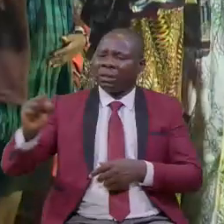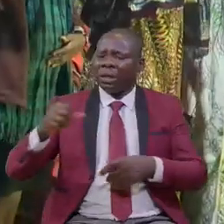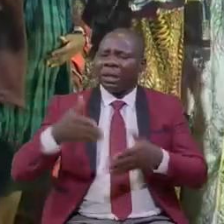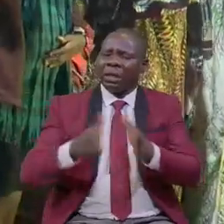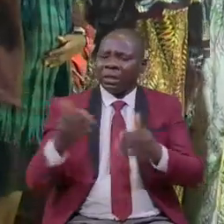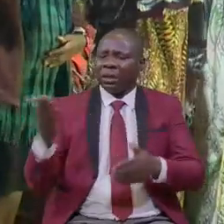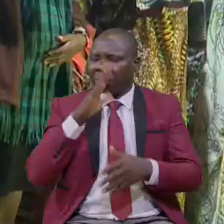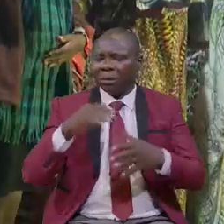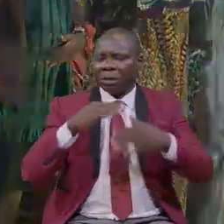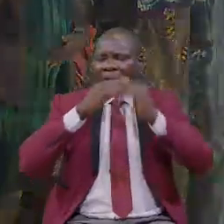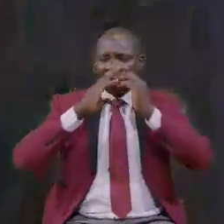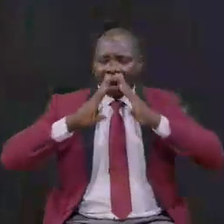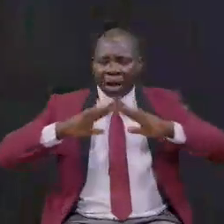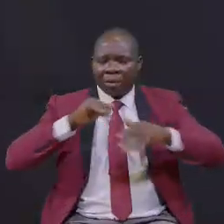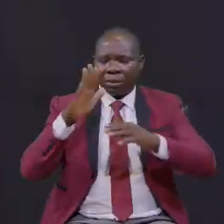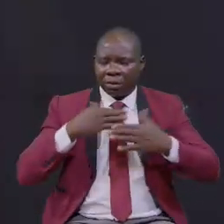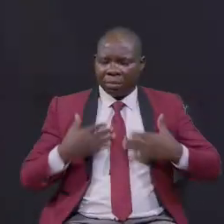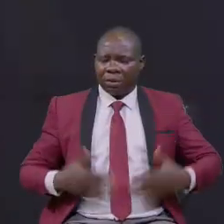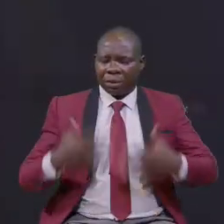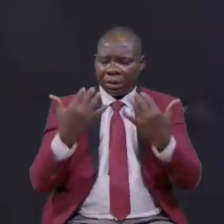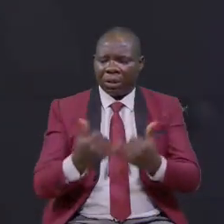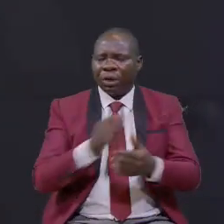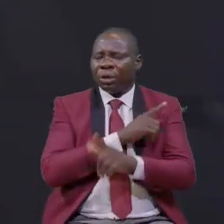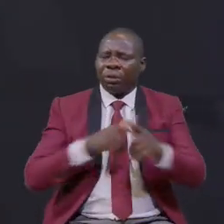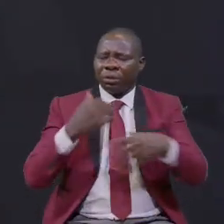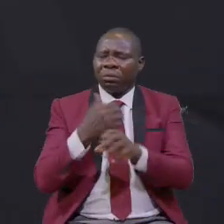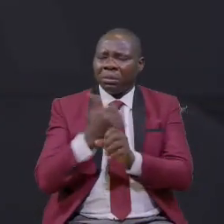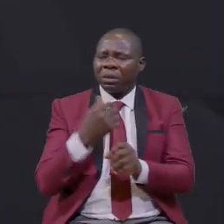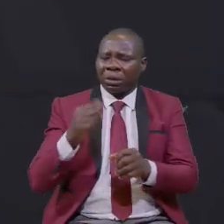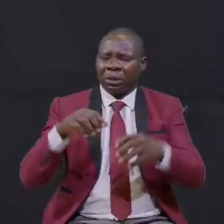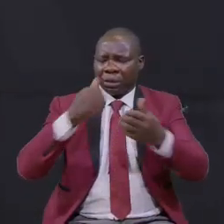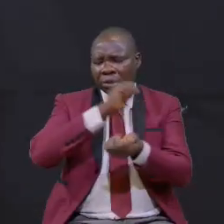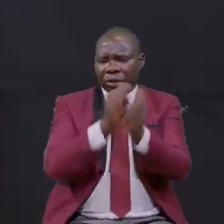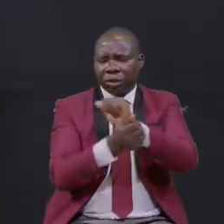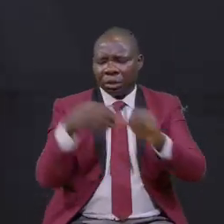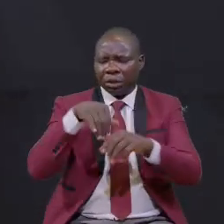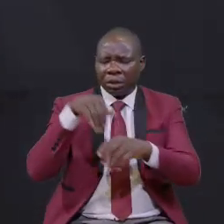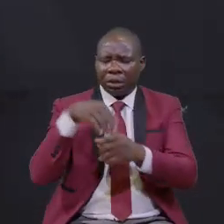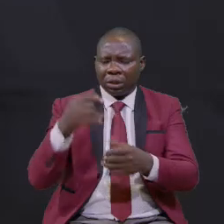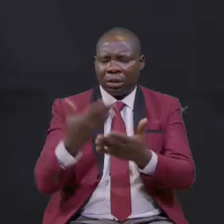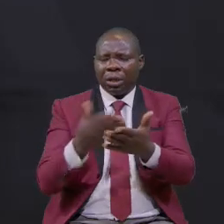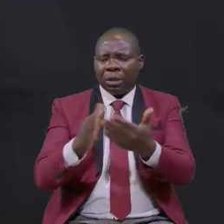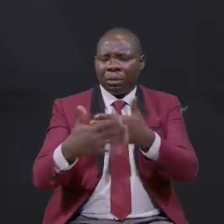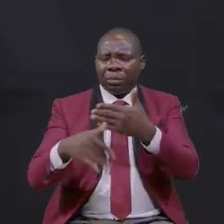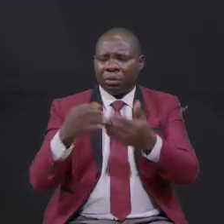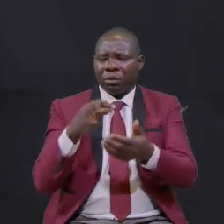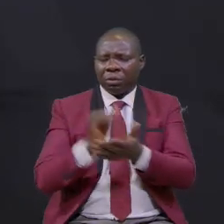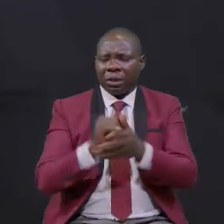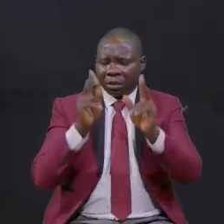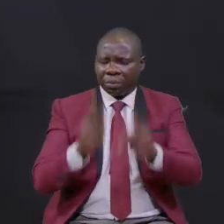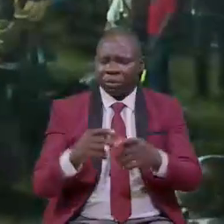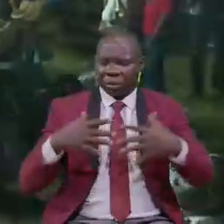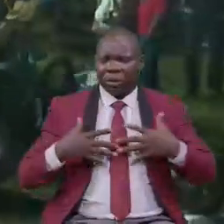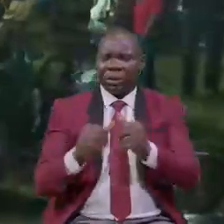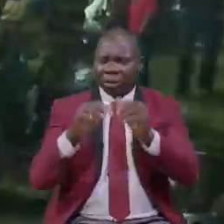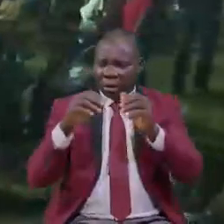make a change in the blood group of that person. Heal them in